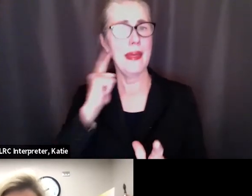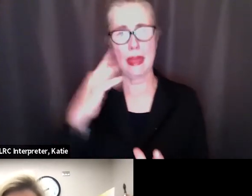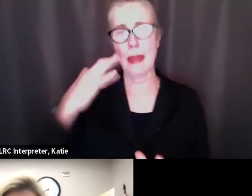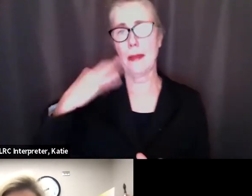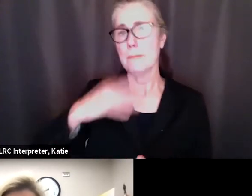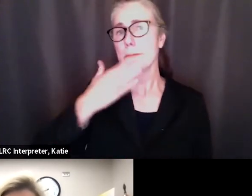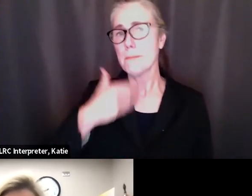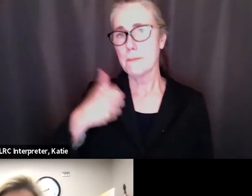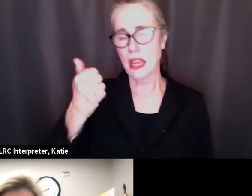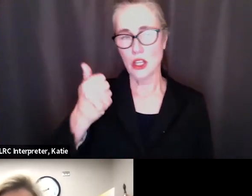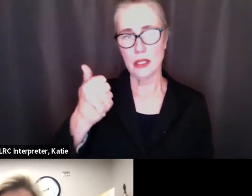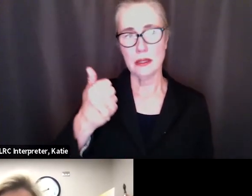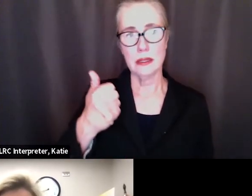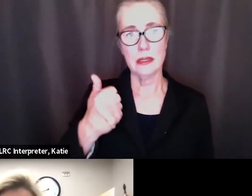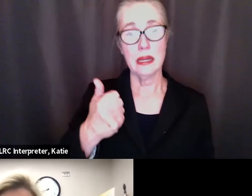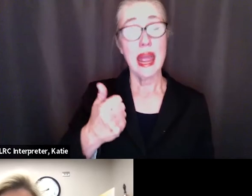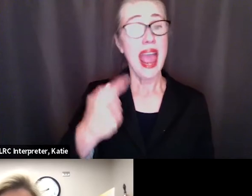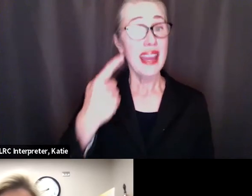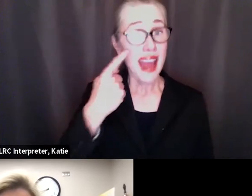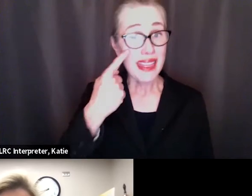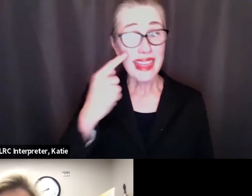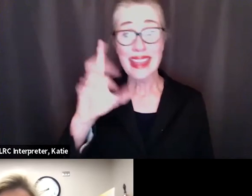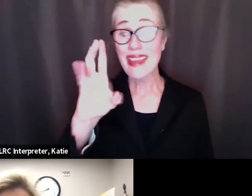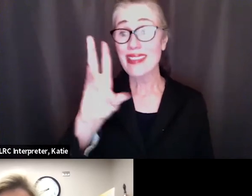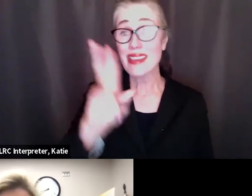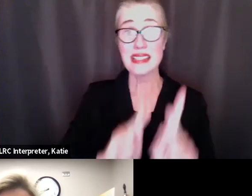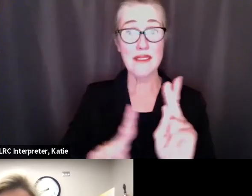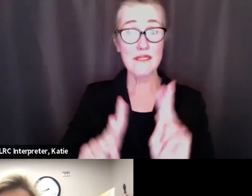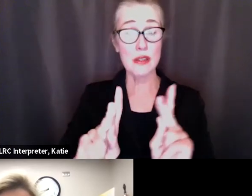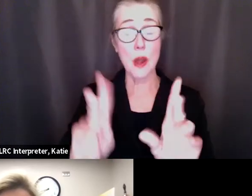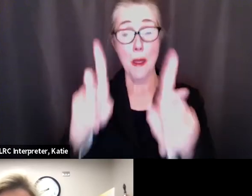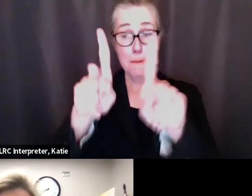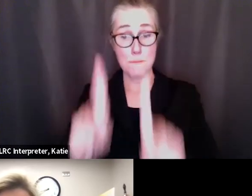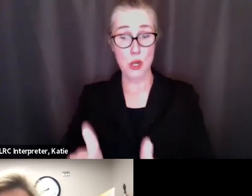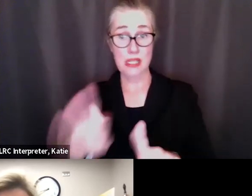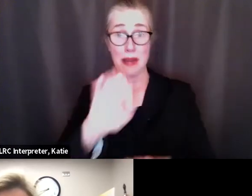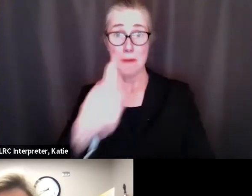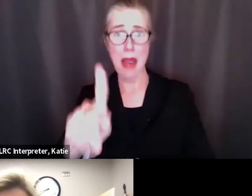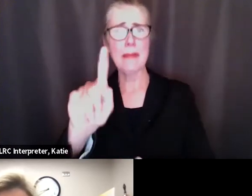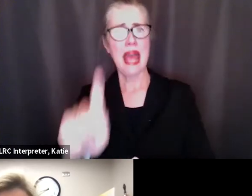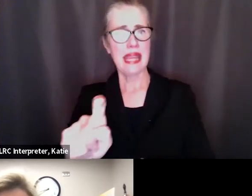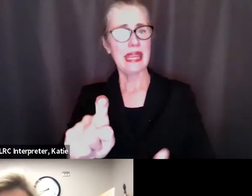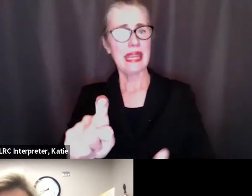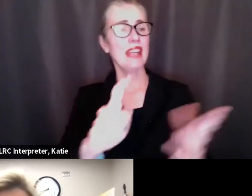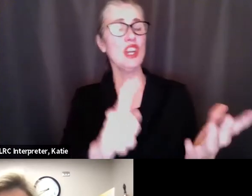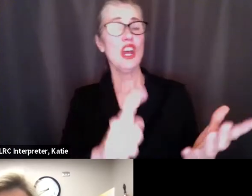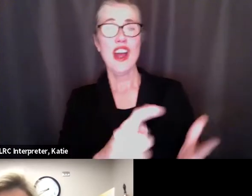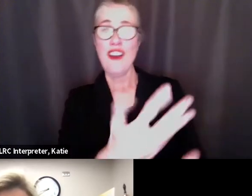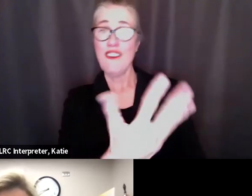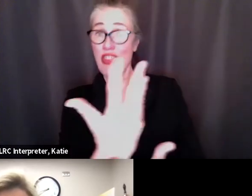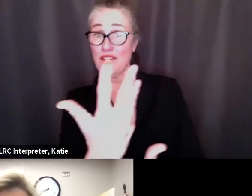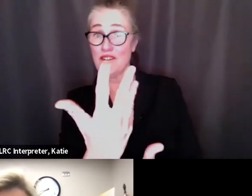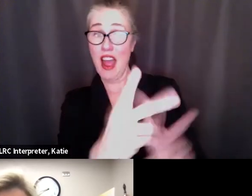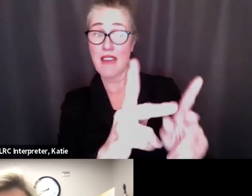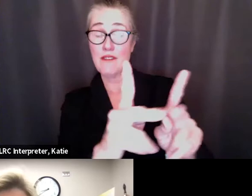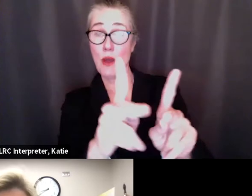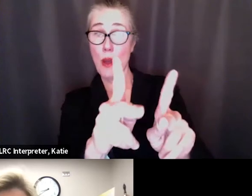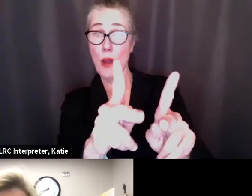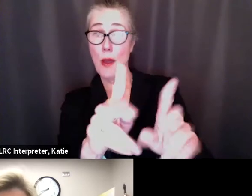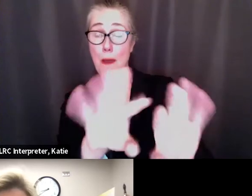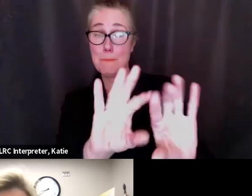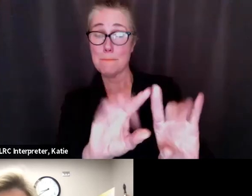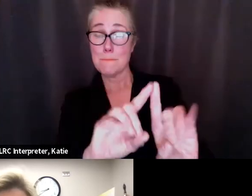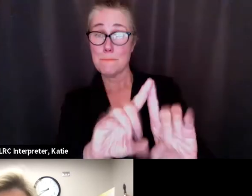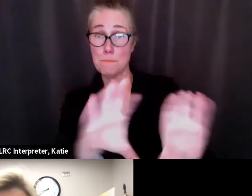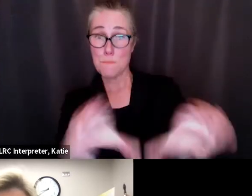to make a seven-person map more equitable by combining the ideas from the five-person echo equity